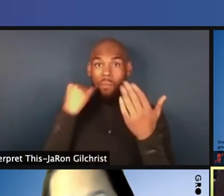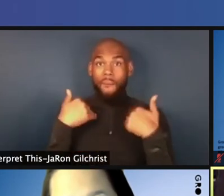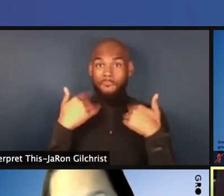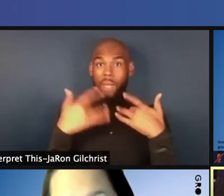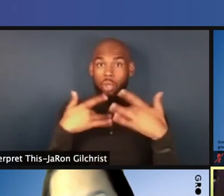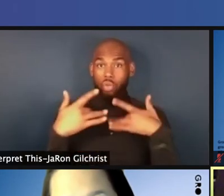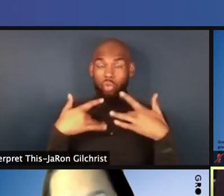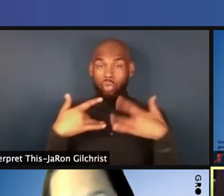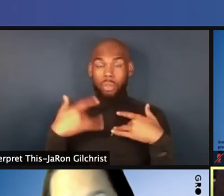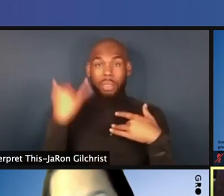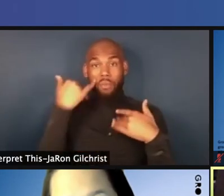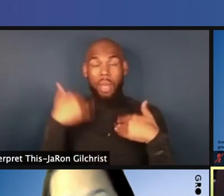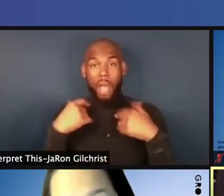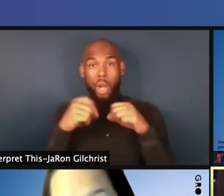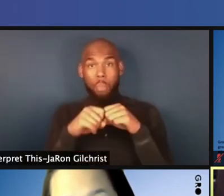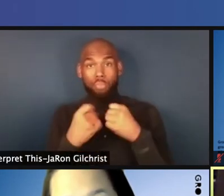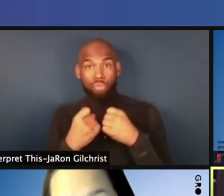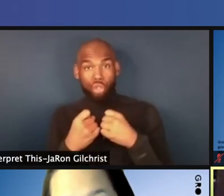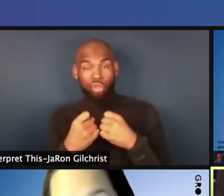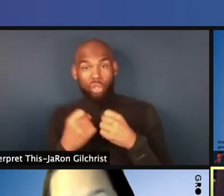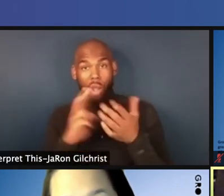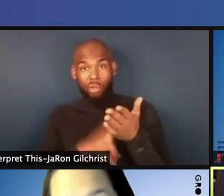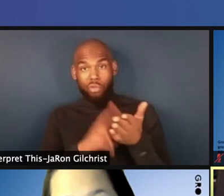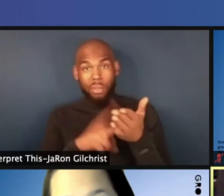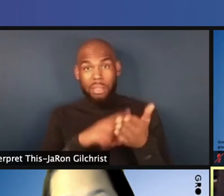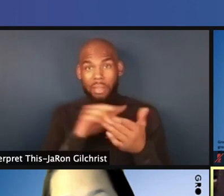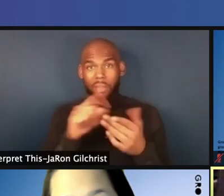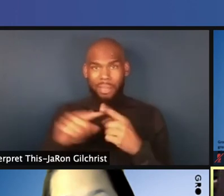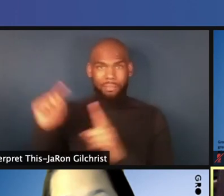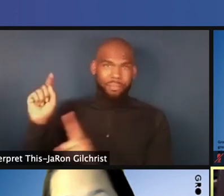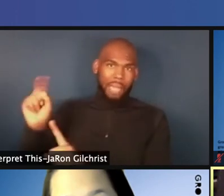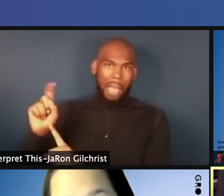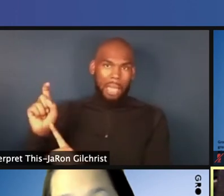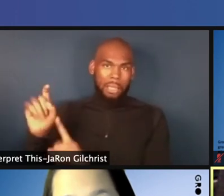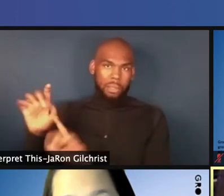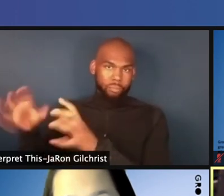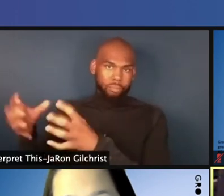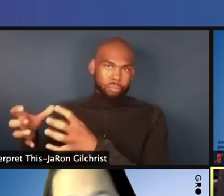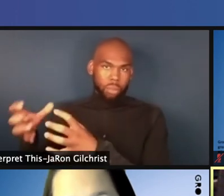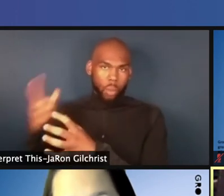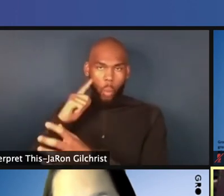been a breach, then X outside party will be referred to look at,